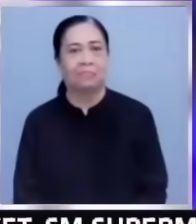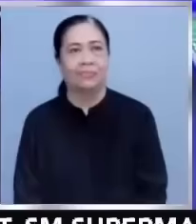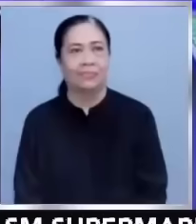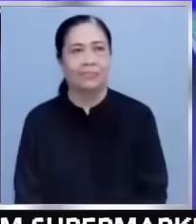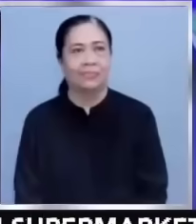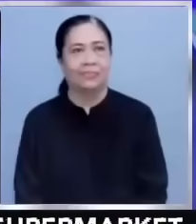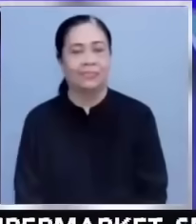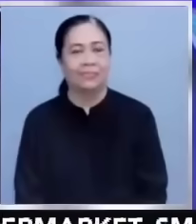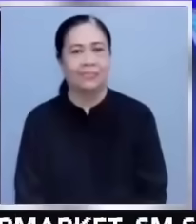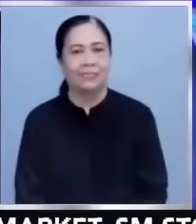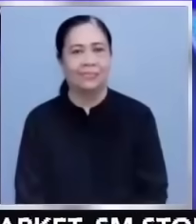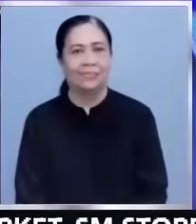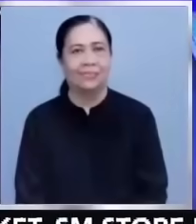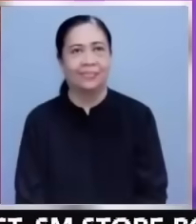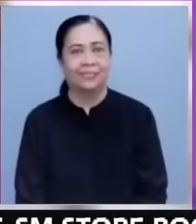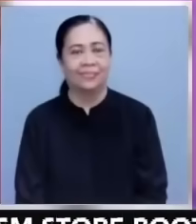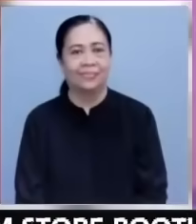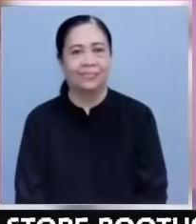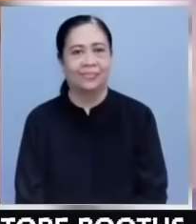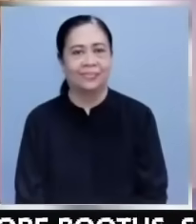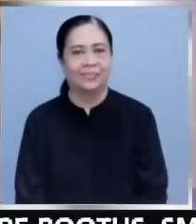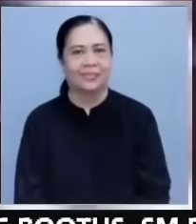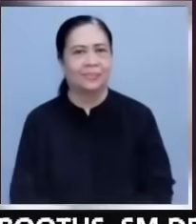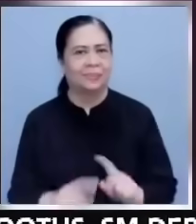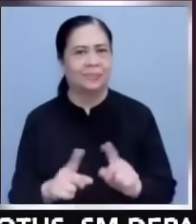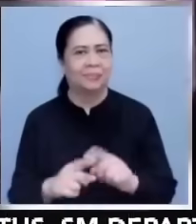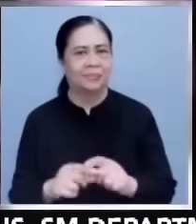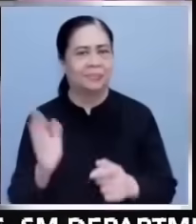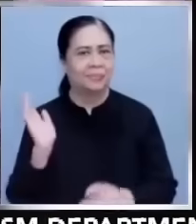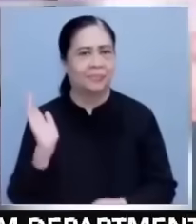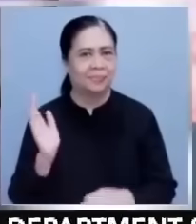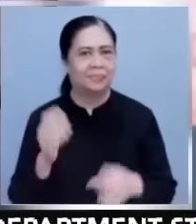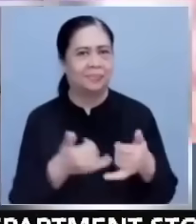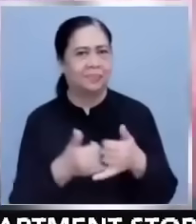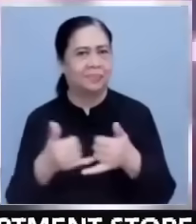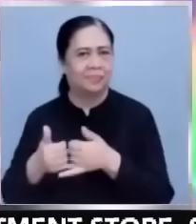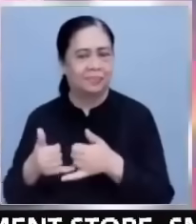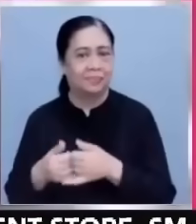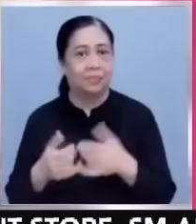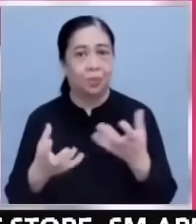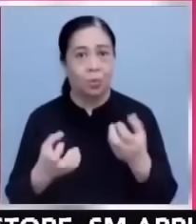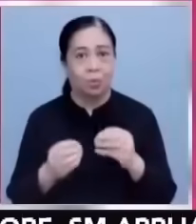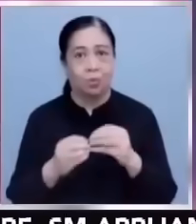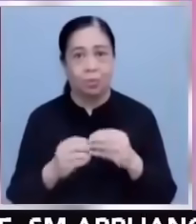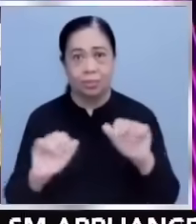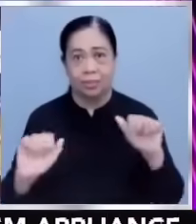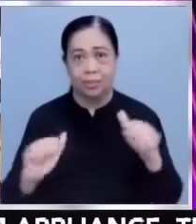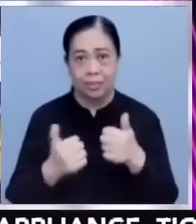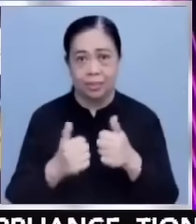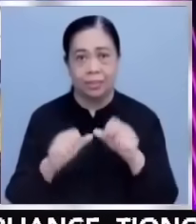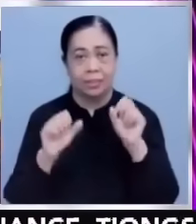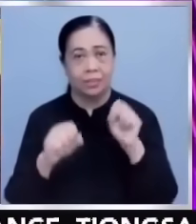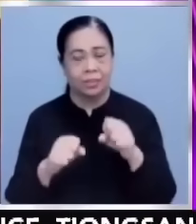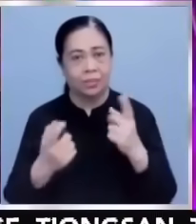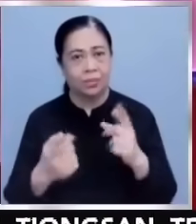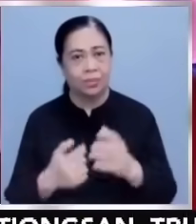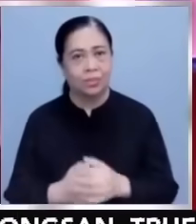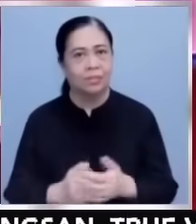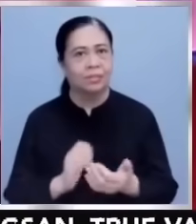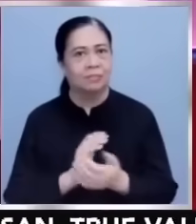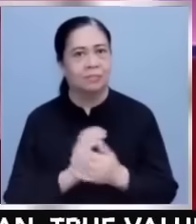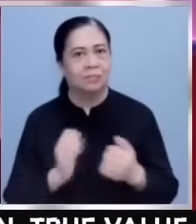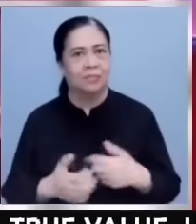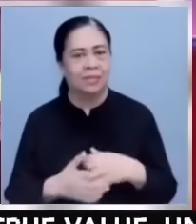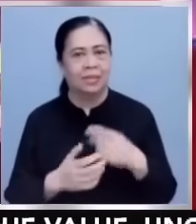Yes! Score update sa shuffling. Negative 2. And if you're up for the challenge, you can unleash your inner Tiger Woods in